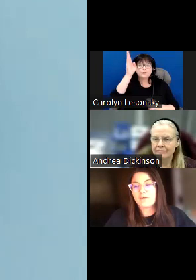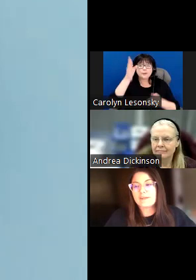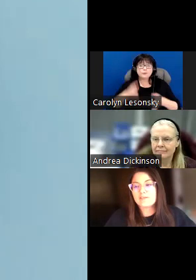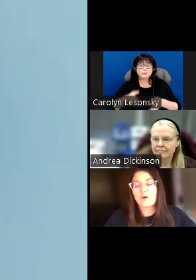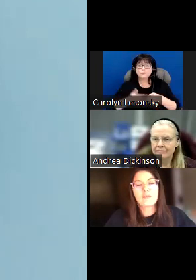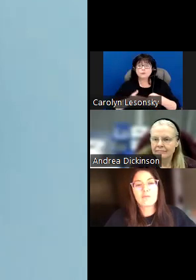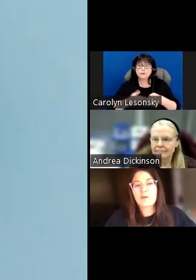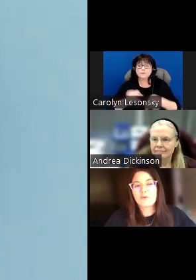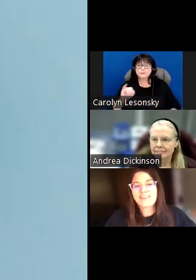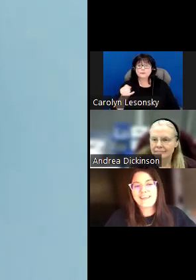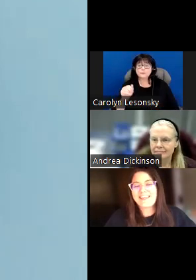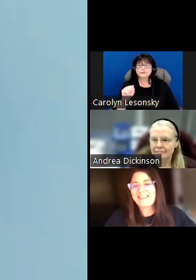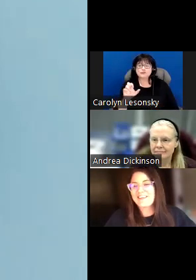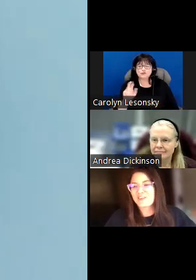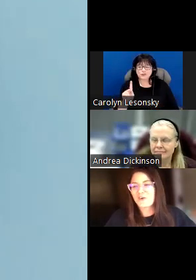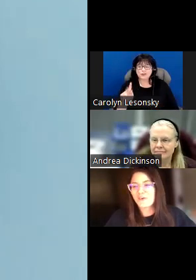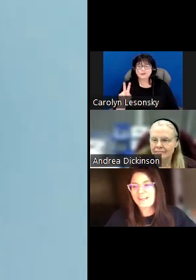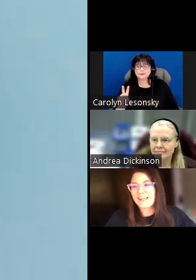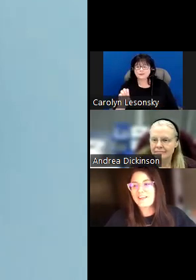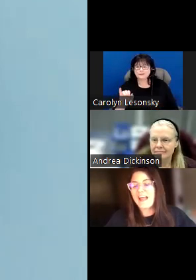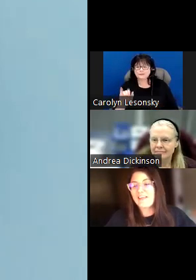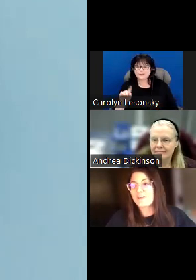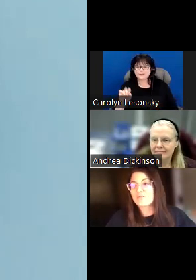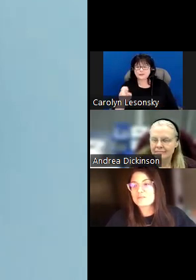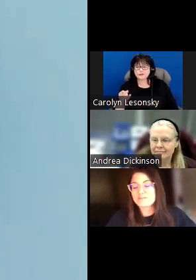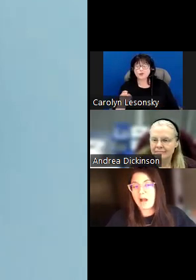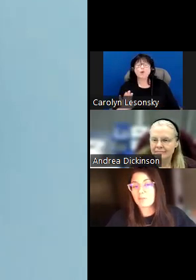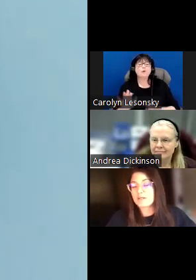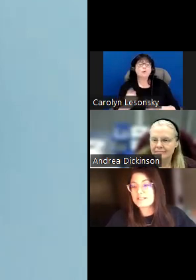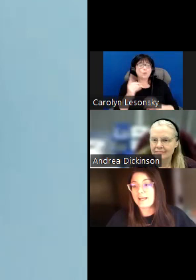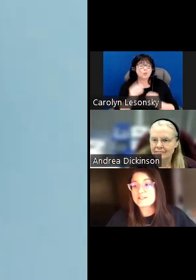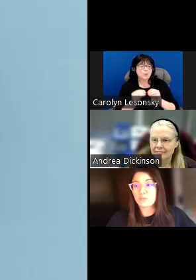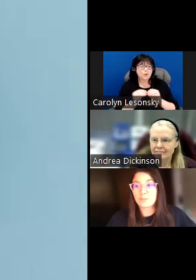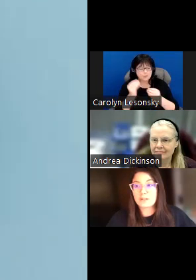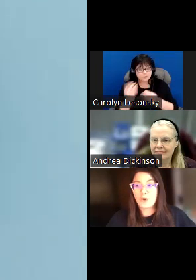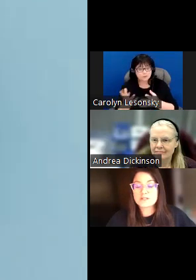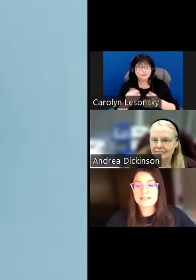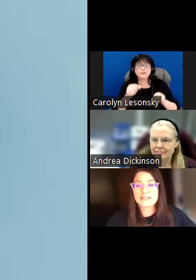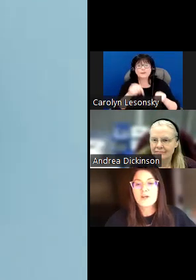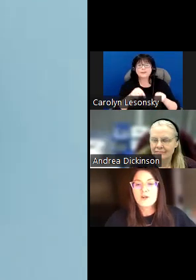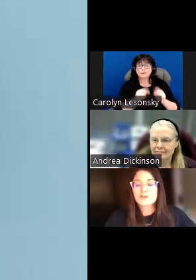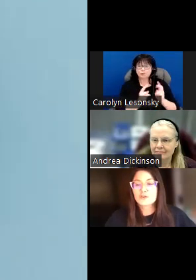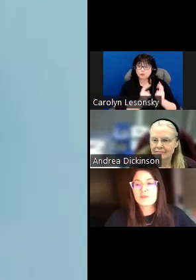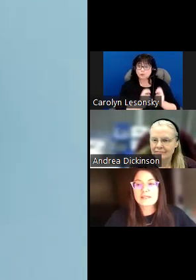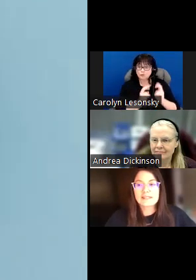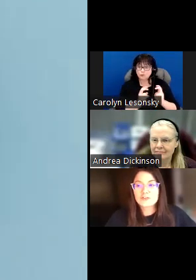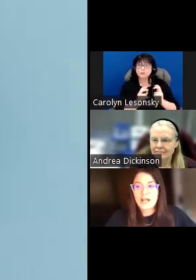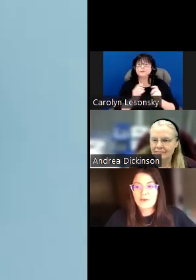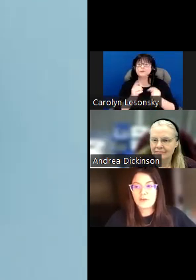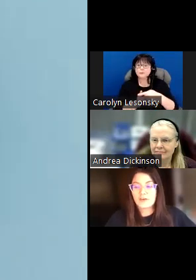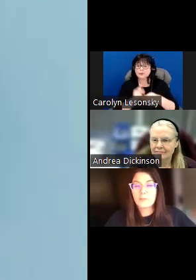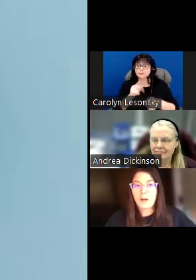I believe, one more thing, the recording and the PowerPoint slides will be posted to